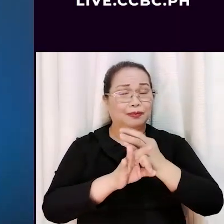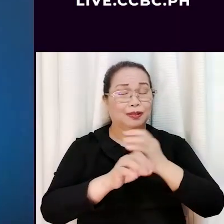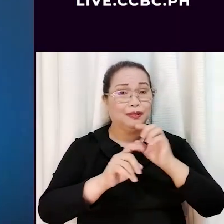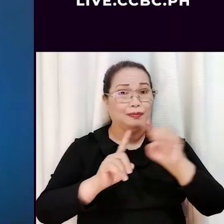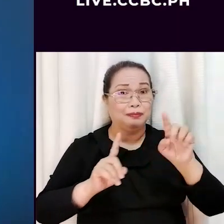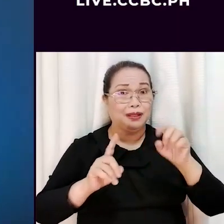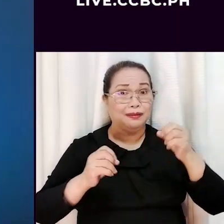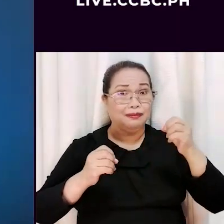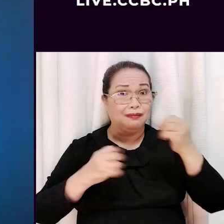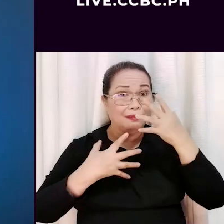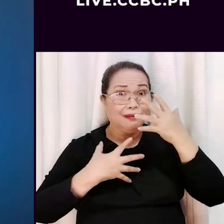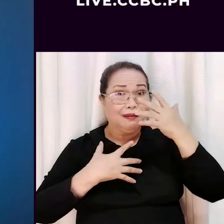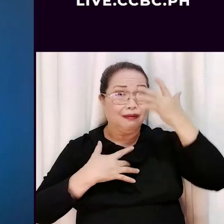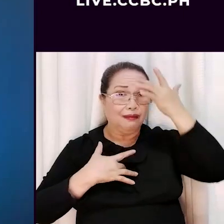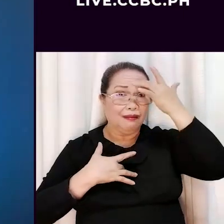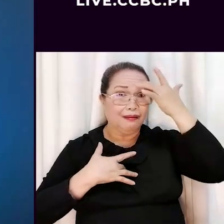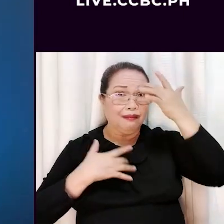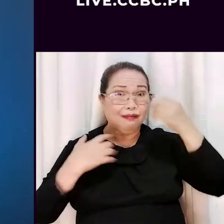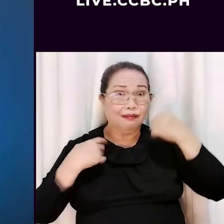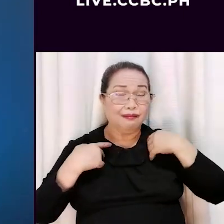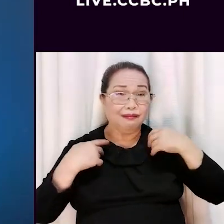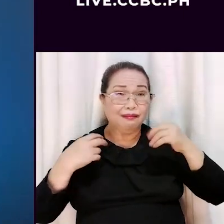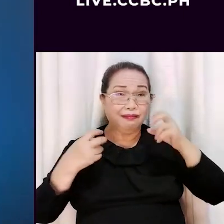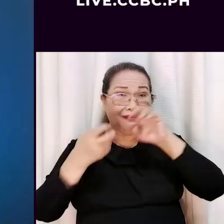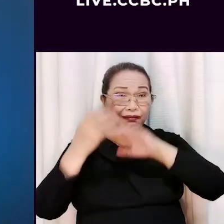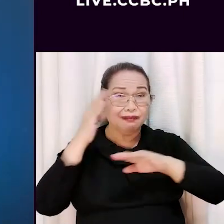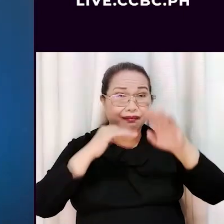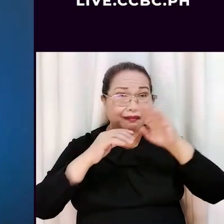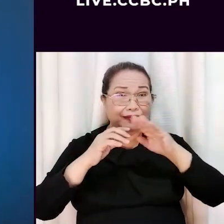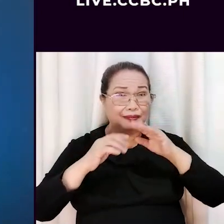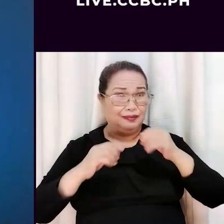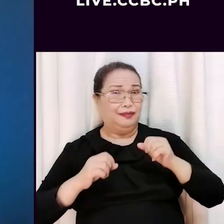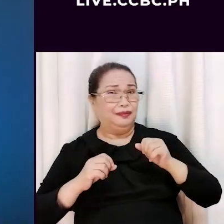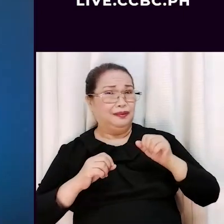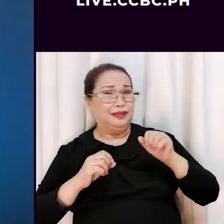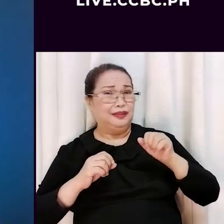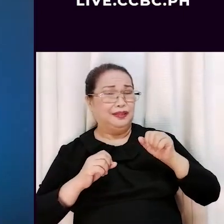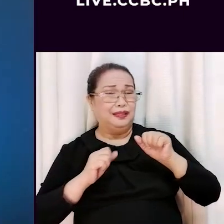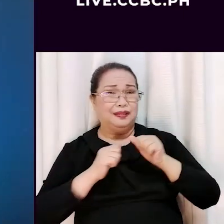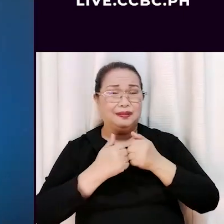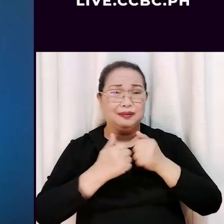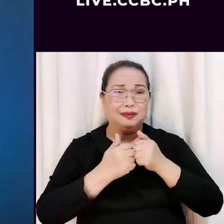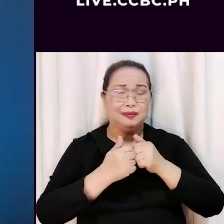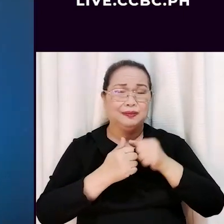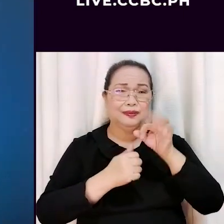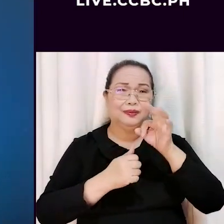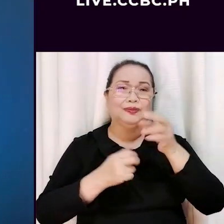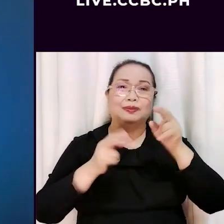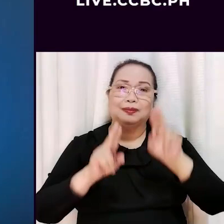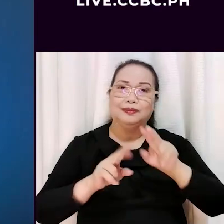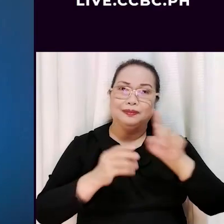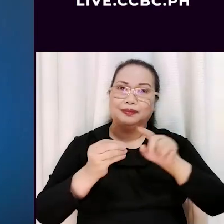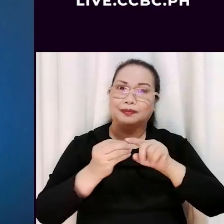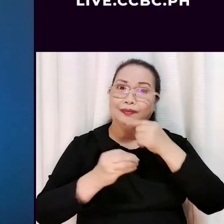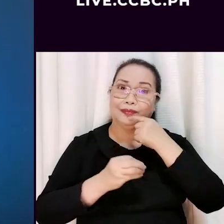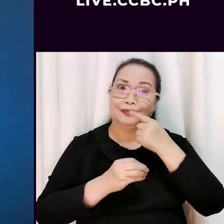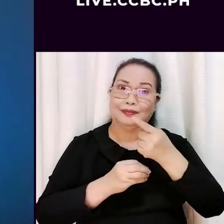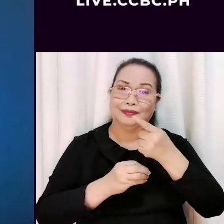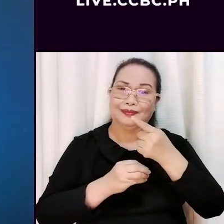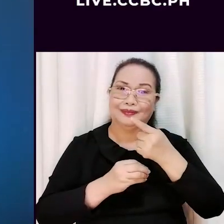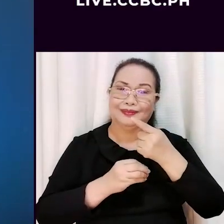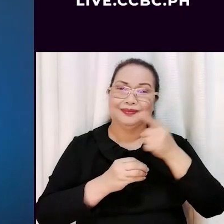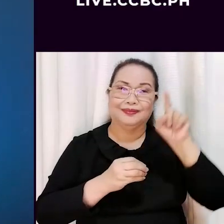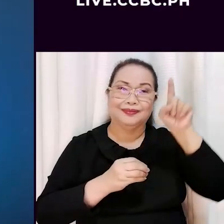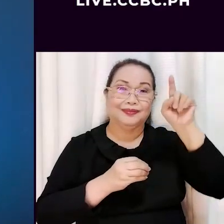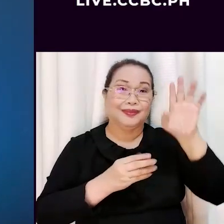amidst affliction? Woo. And this can only happen if we take on to ourselves what I call the